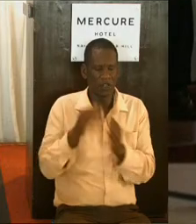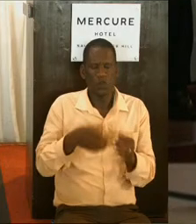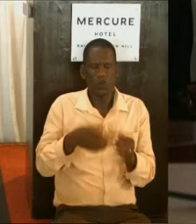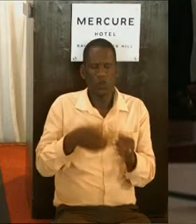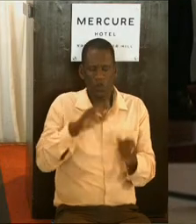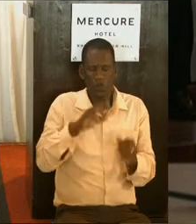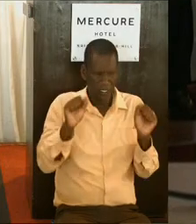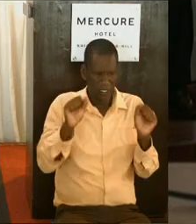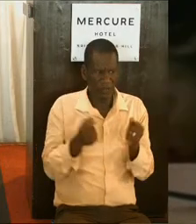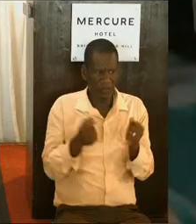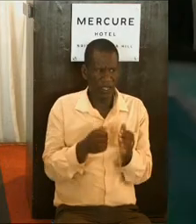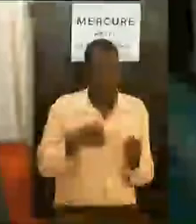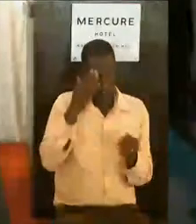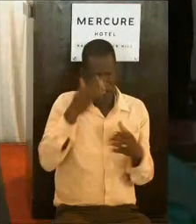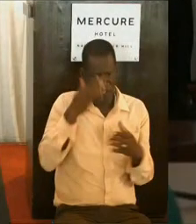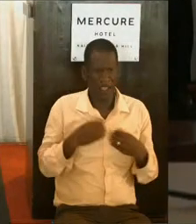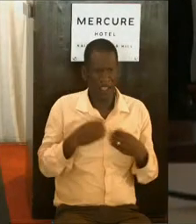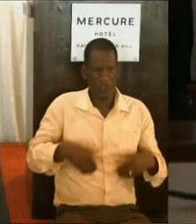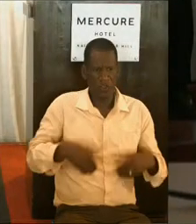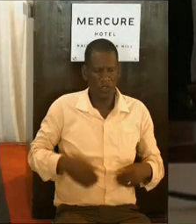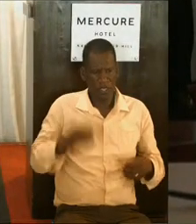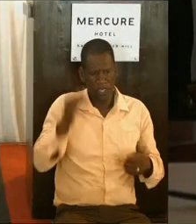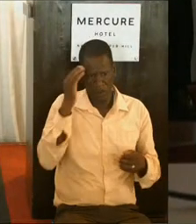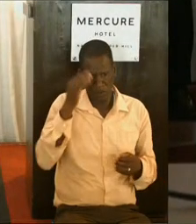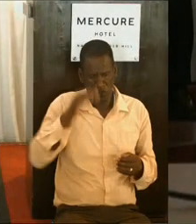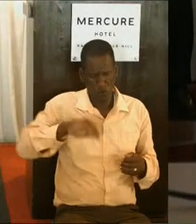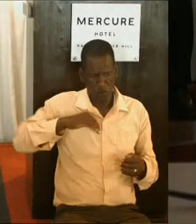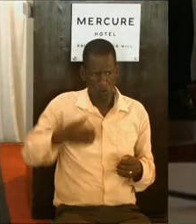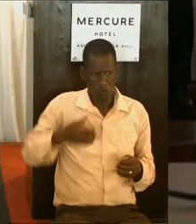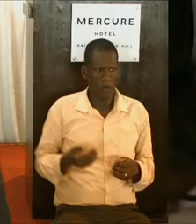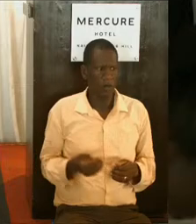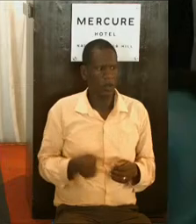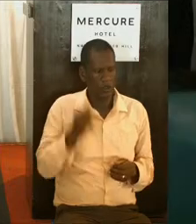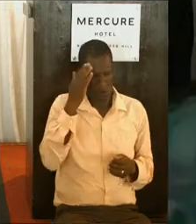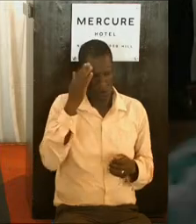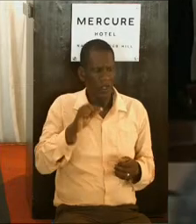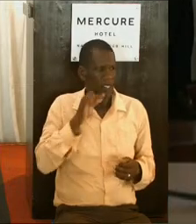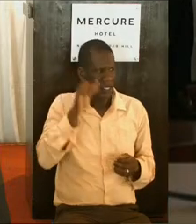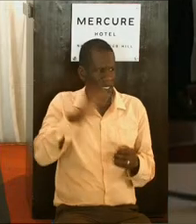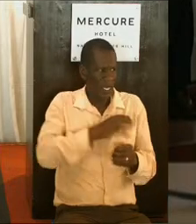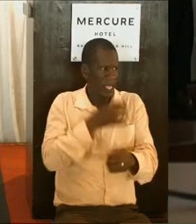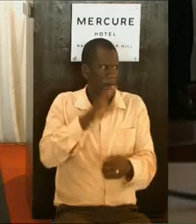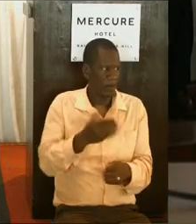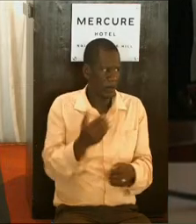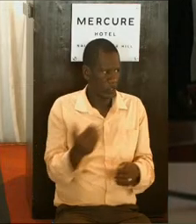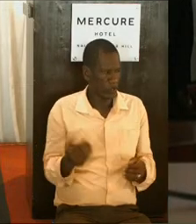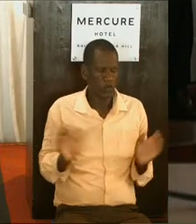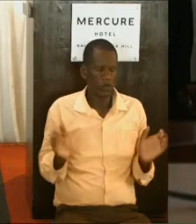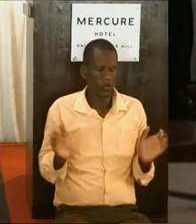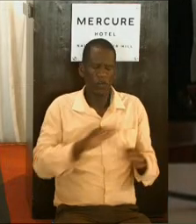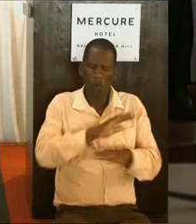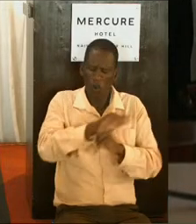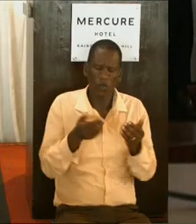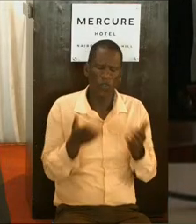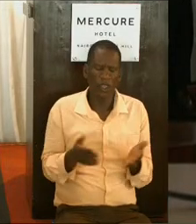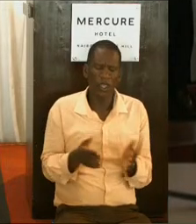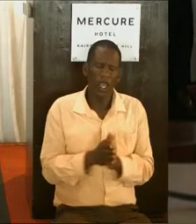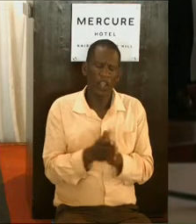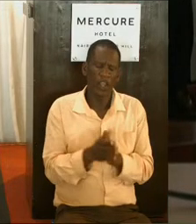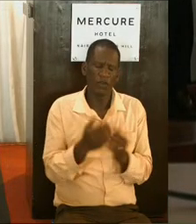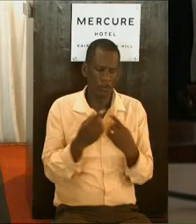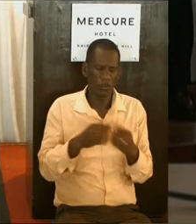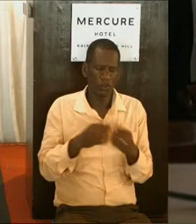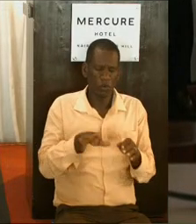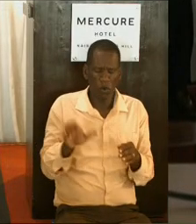conservation I think Health youth education women you know gender empowerment children welfare all these things and we have spoken